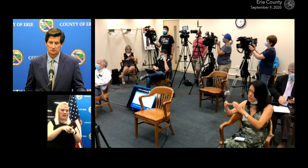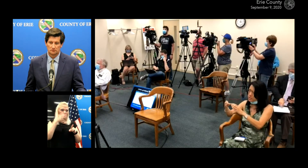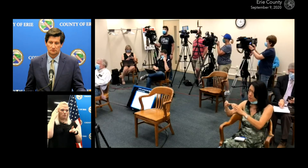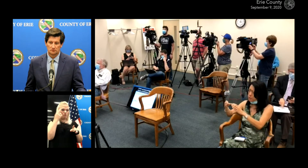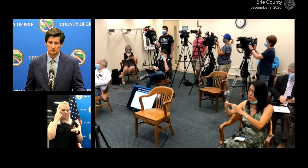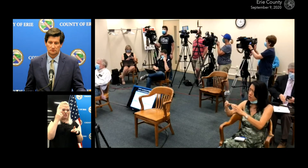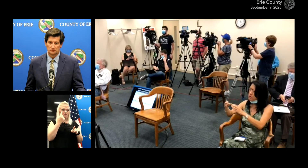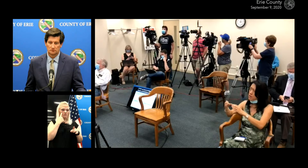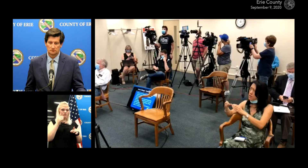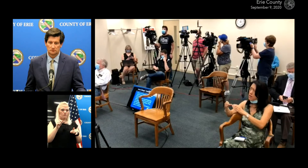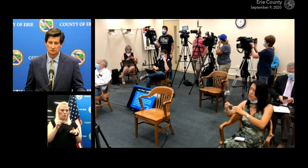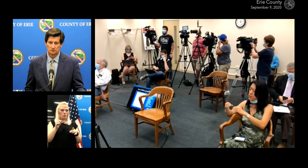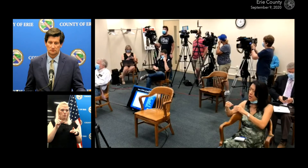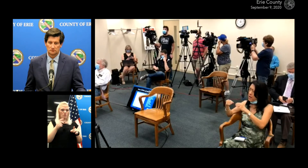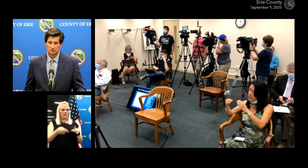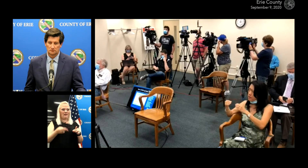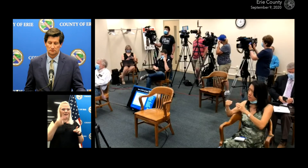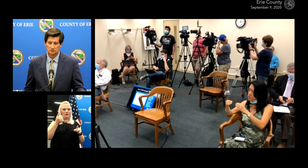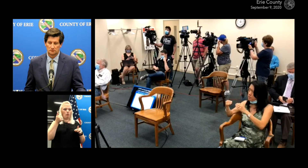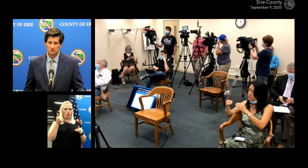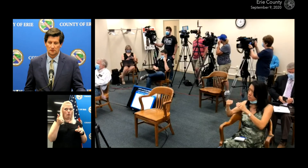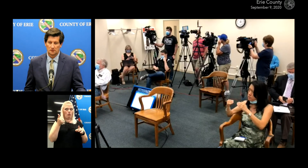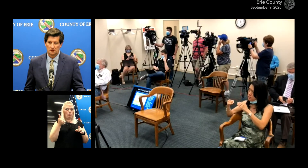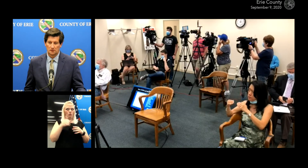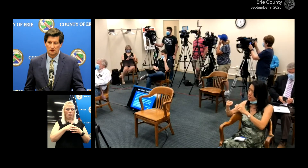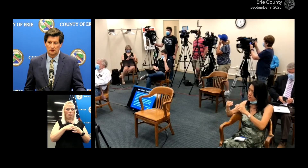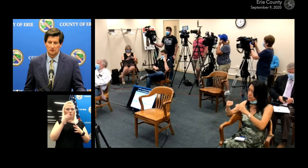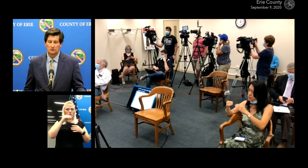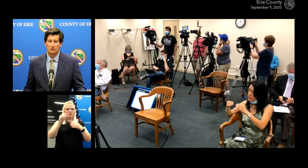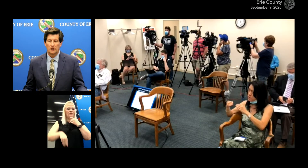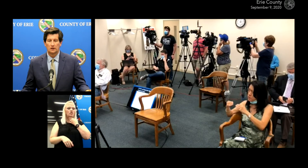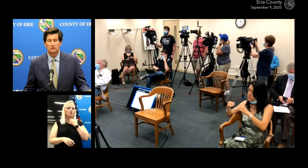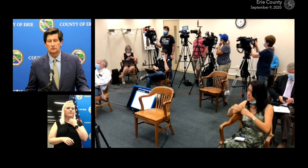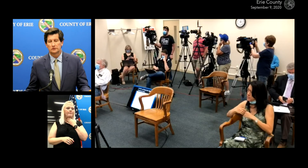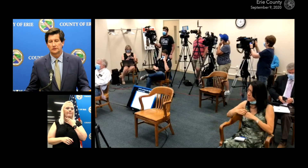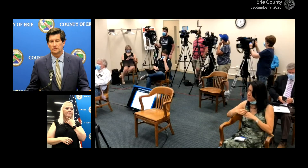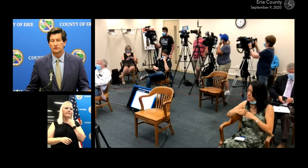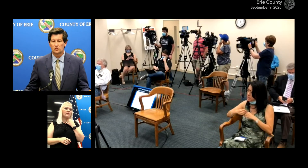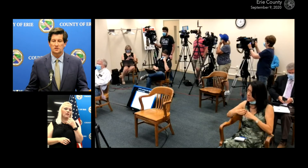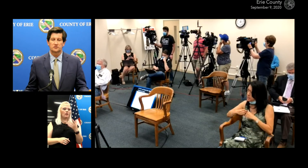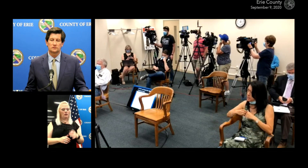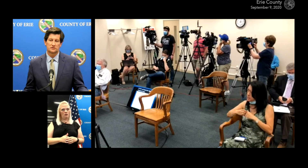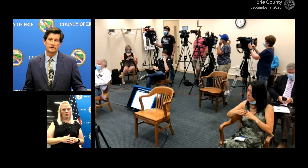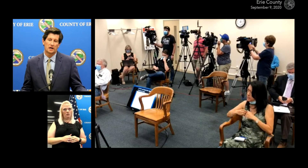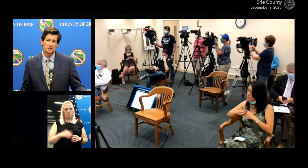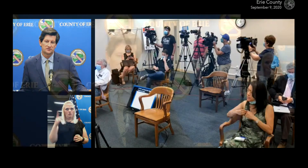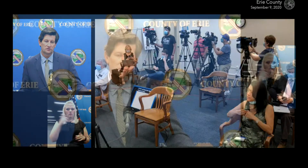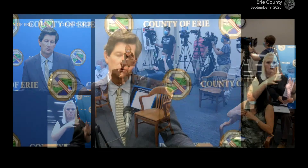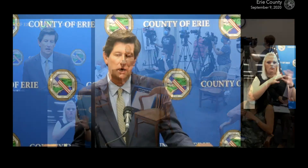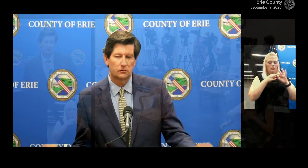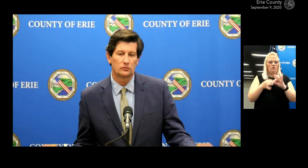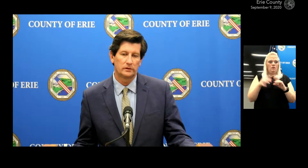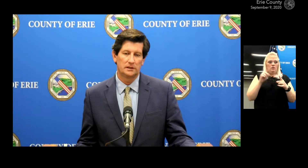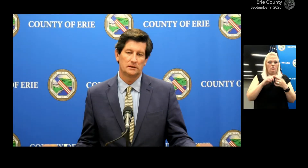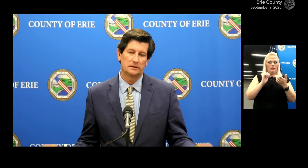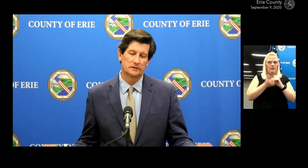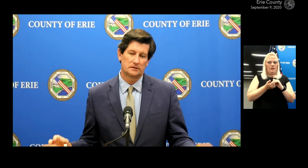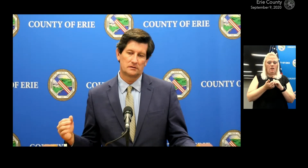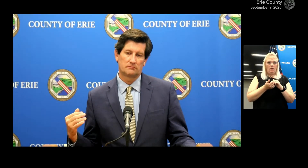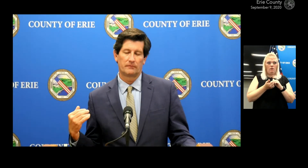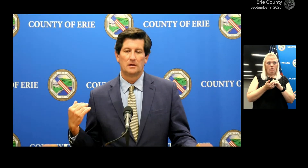for the higher percentage. Well, the question was in regards to how do